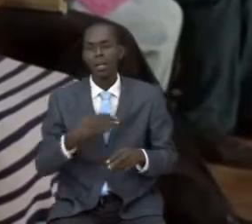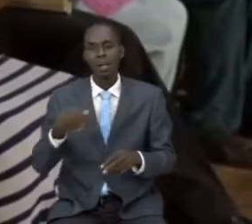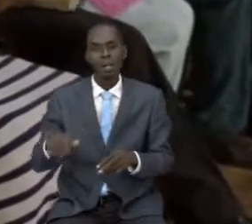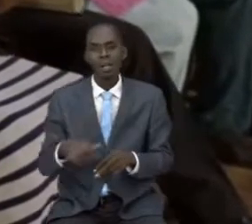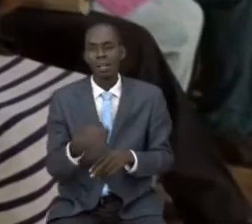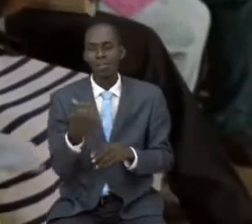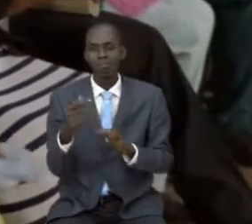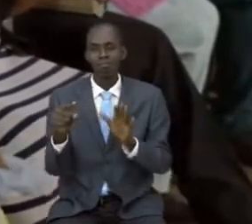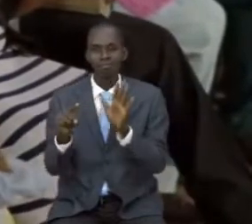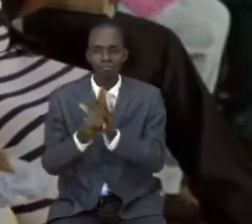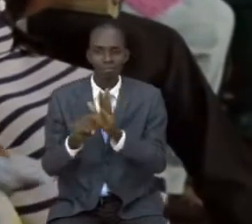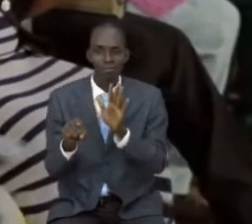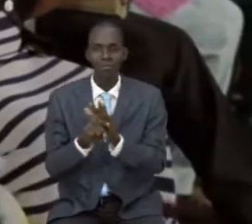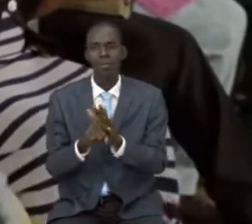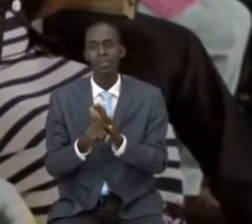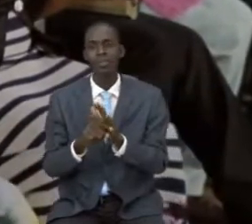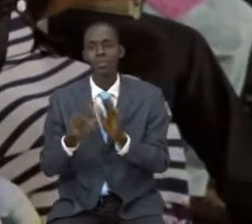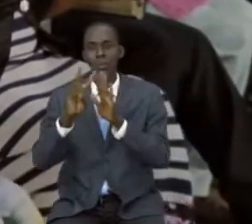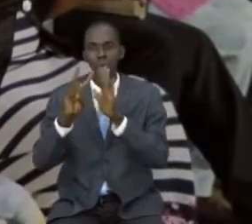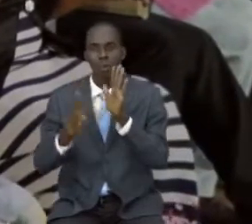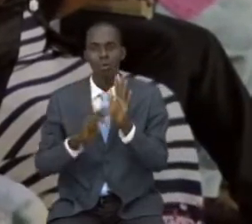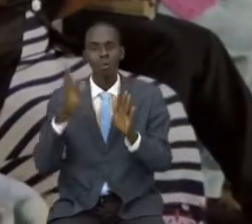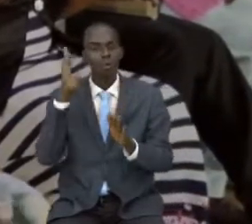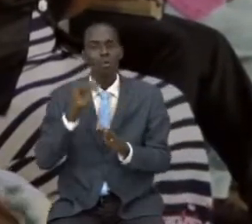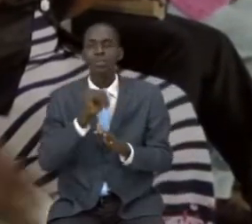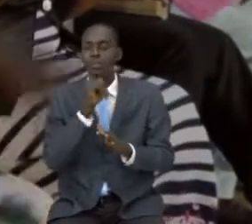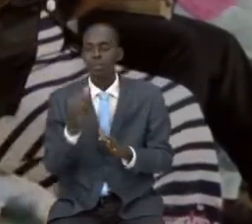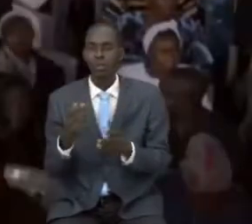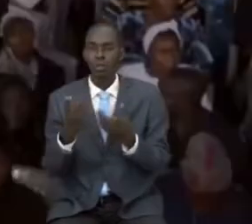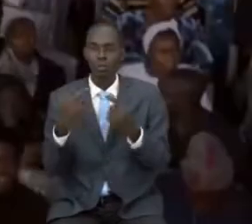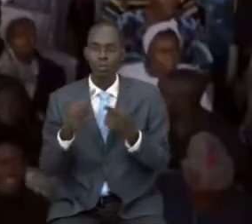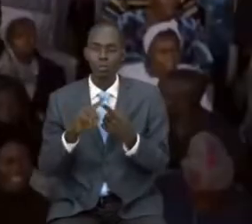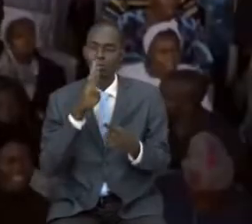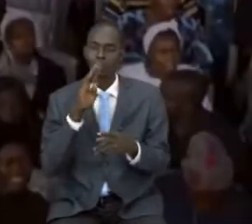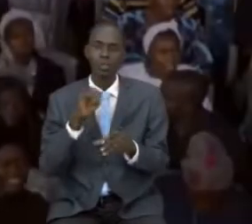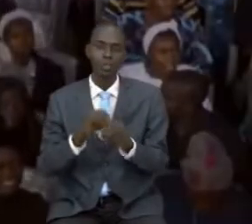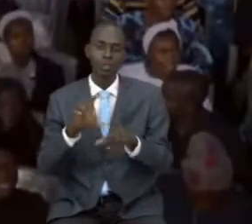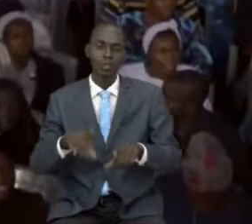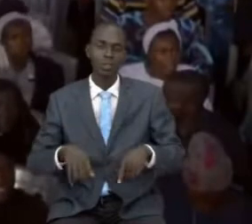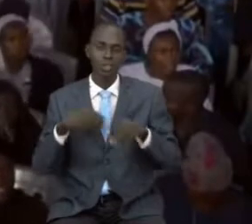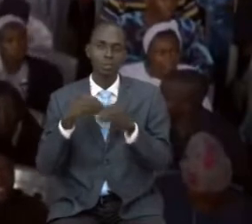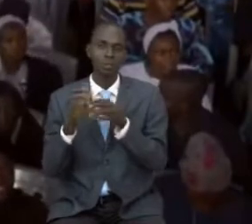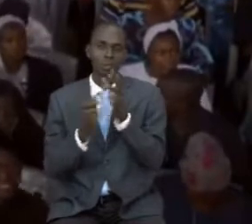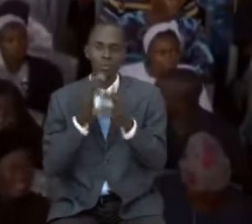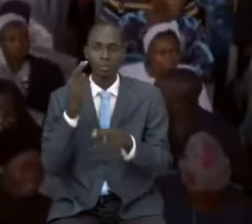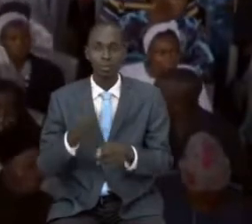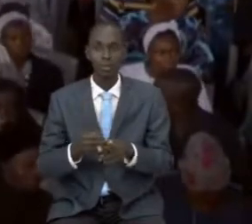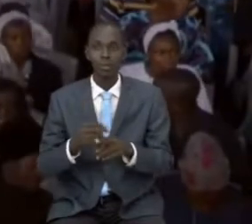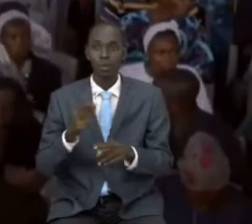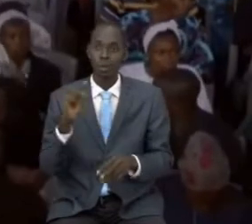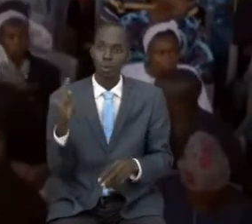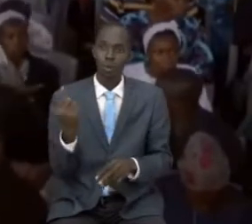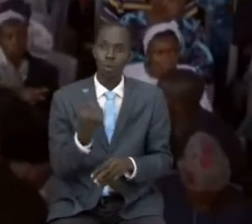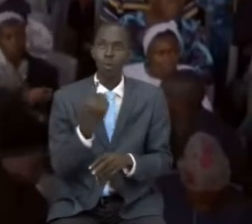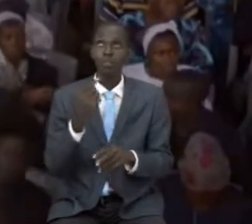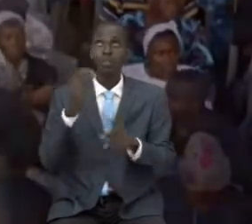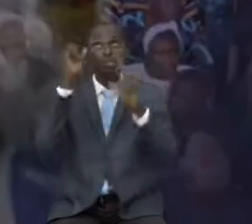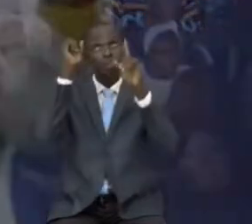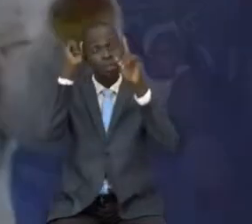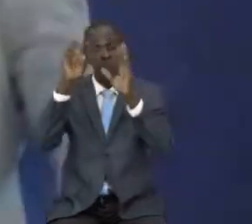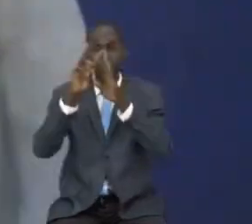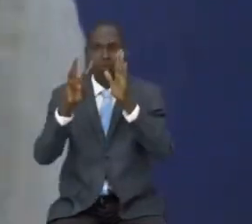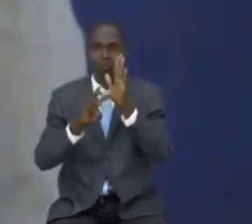negative will not be done in your life. His will is for your